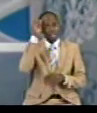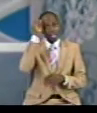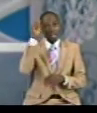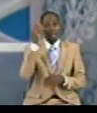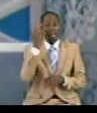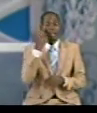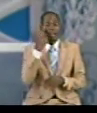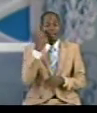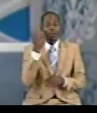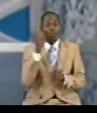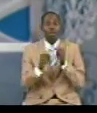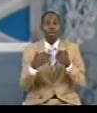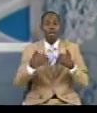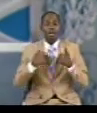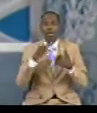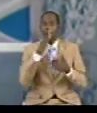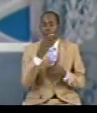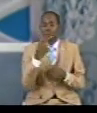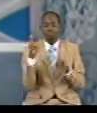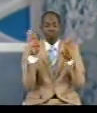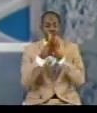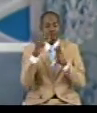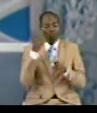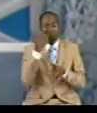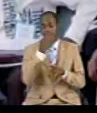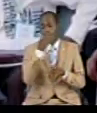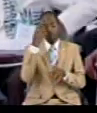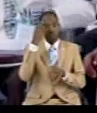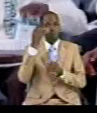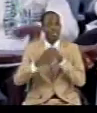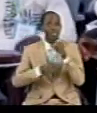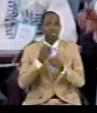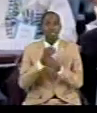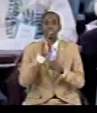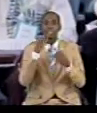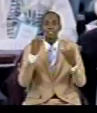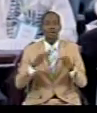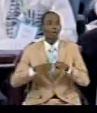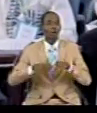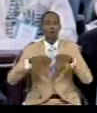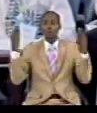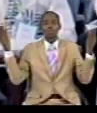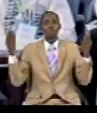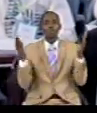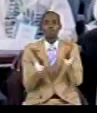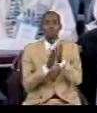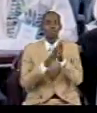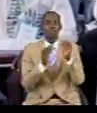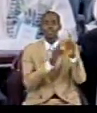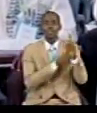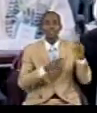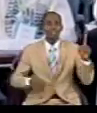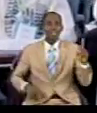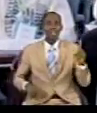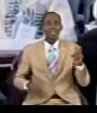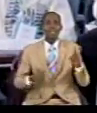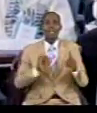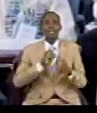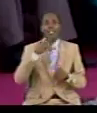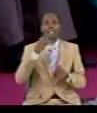for years, were opened. Praise the Lord. I said, praise the